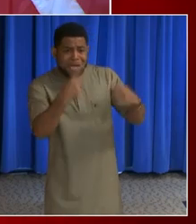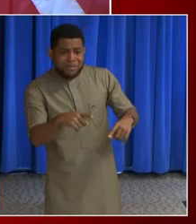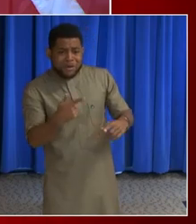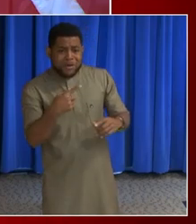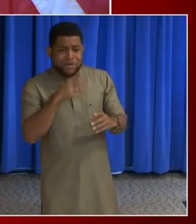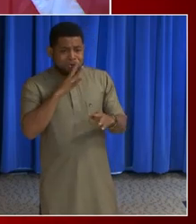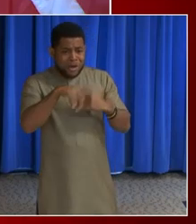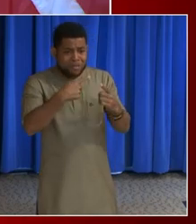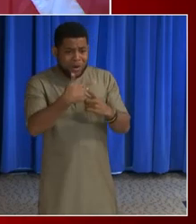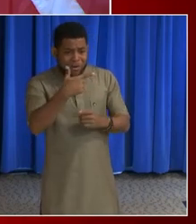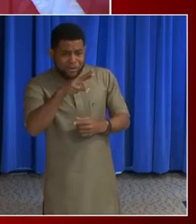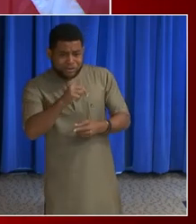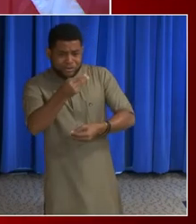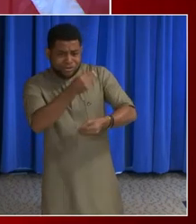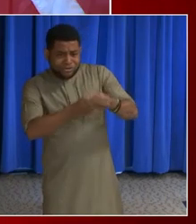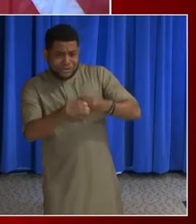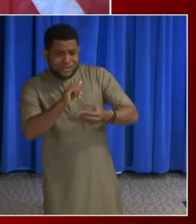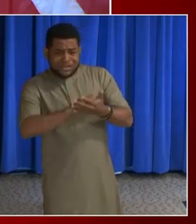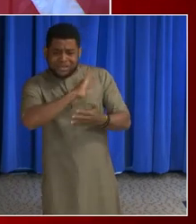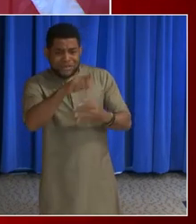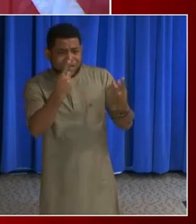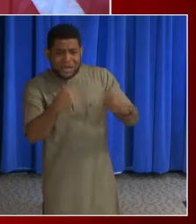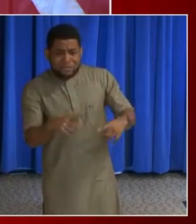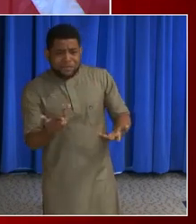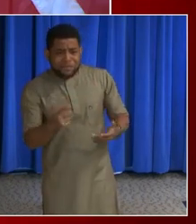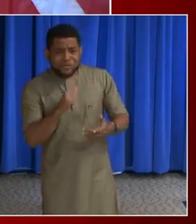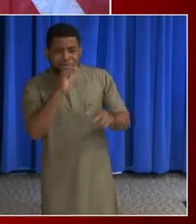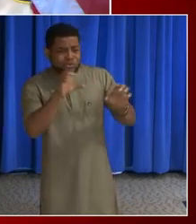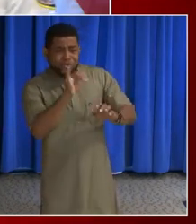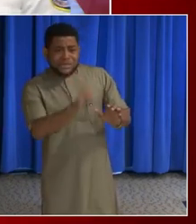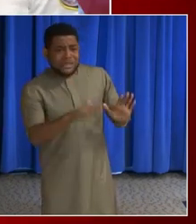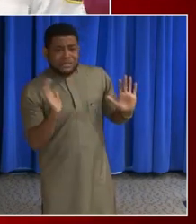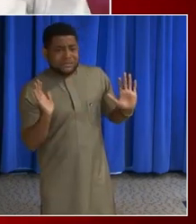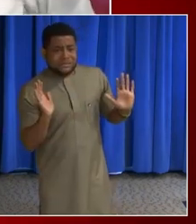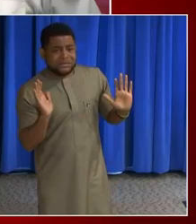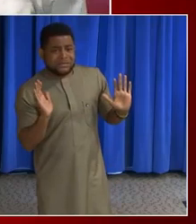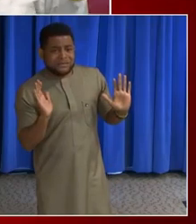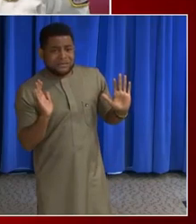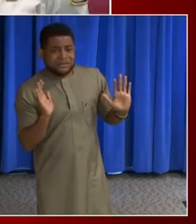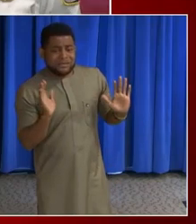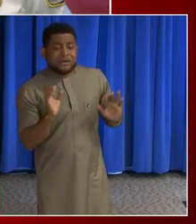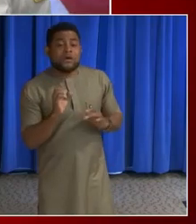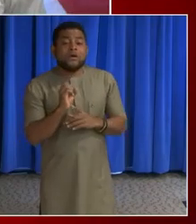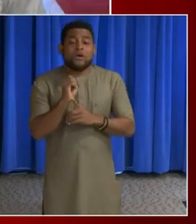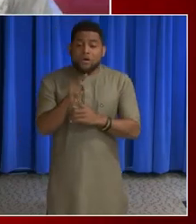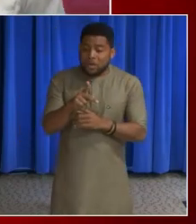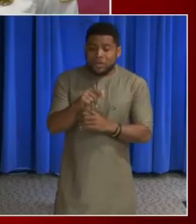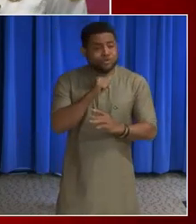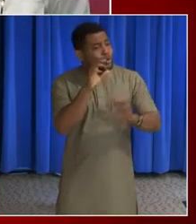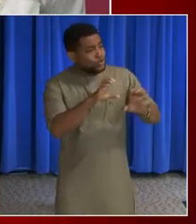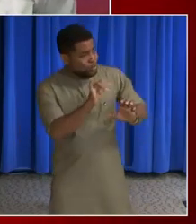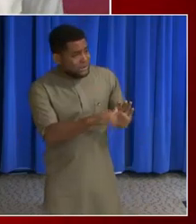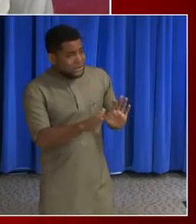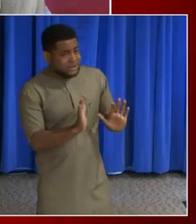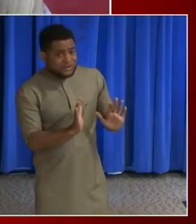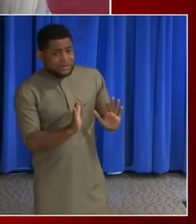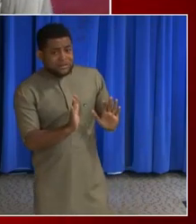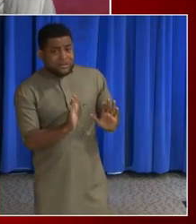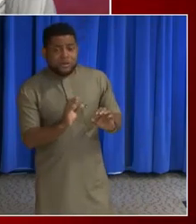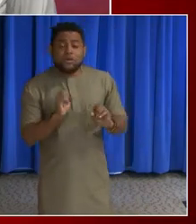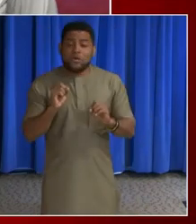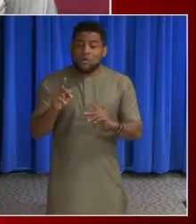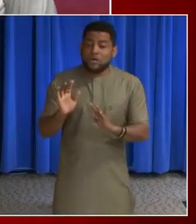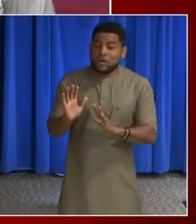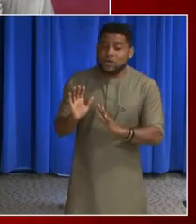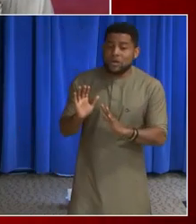exchange. That never happened. Don't do that. Okay. So that is what we said, ma'am.